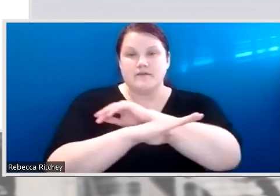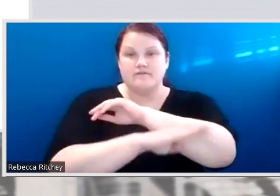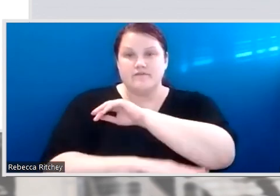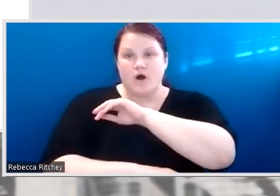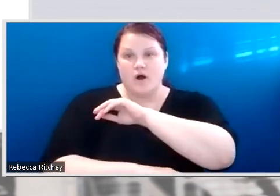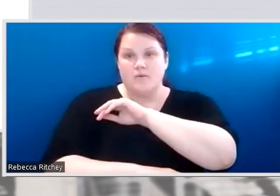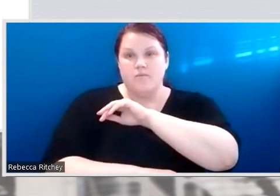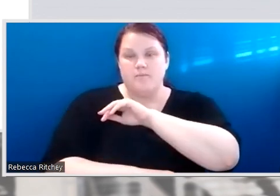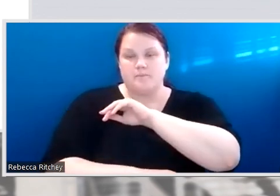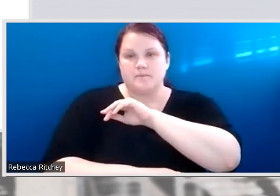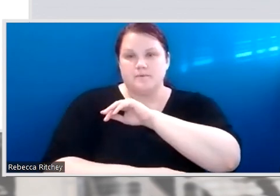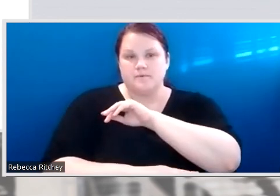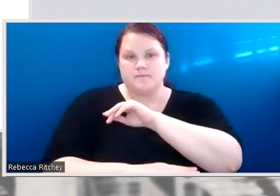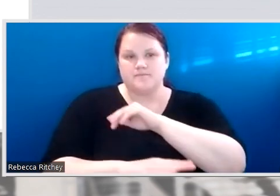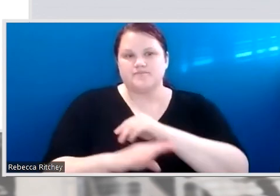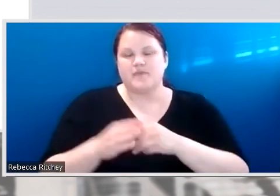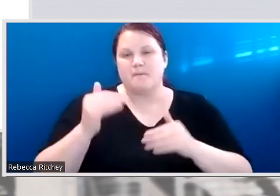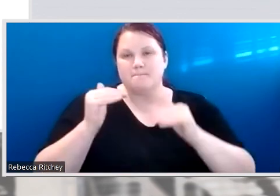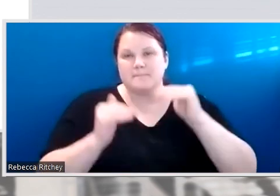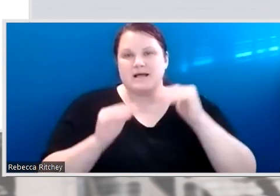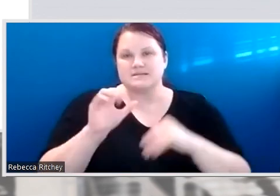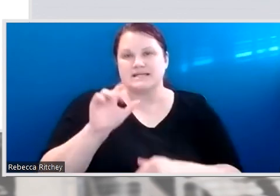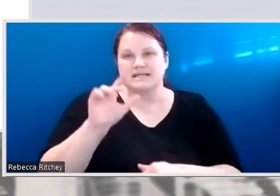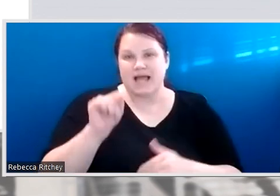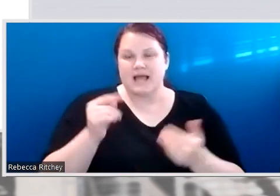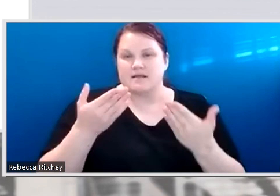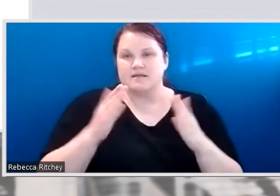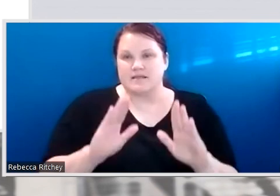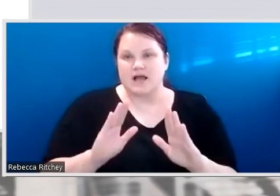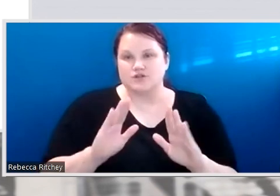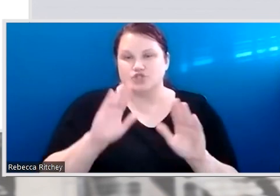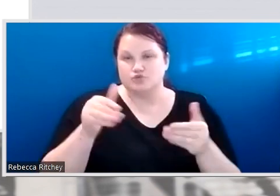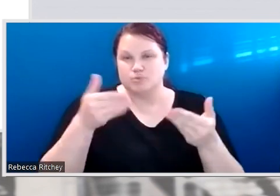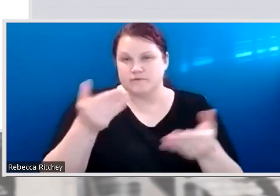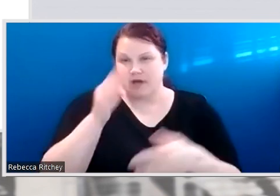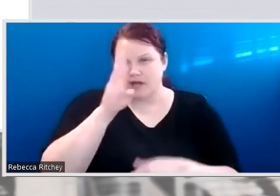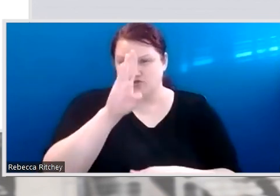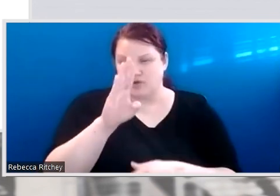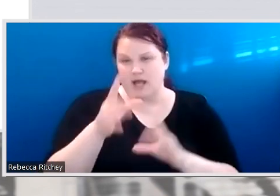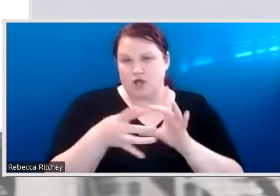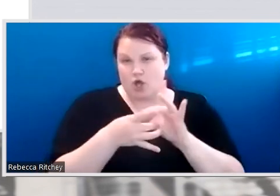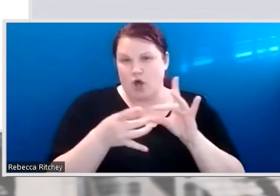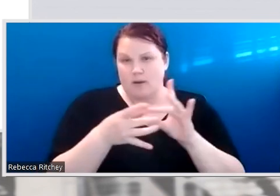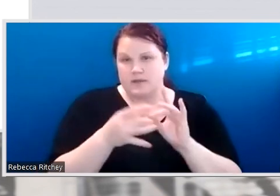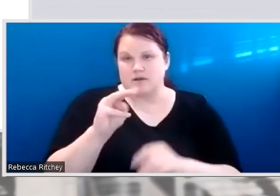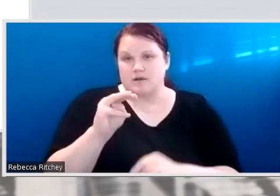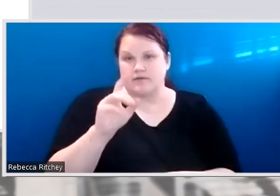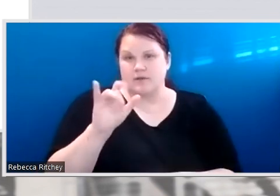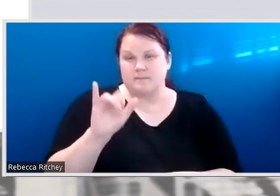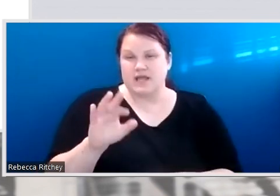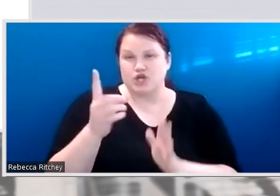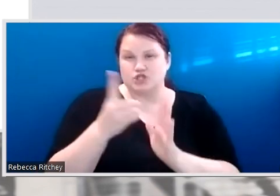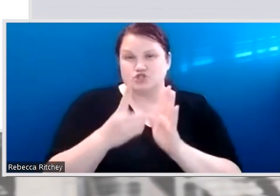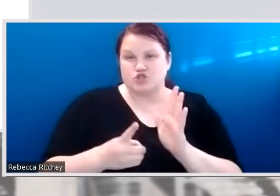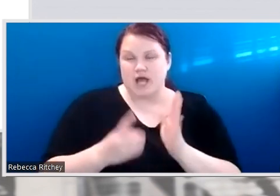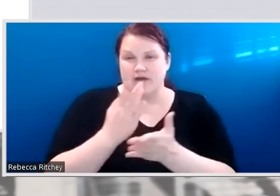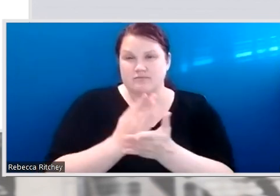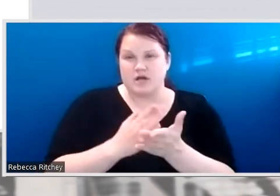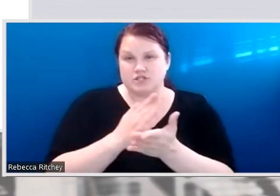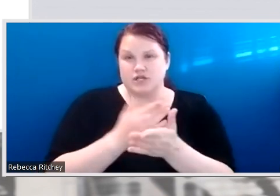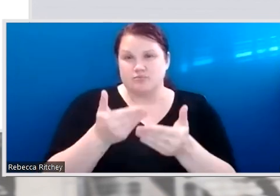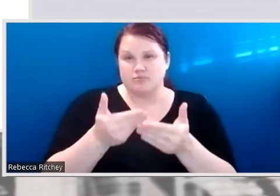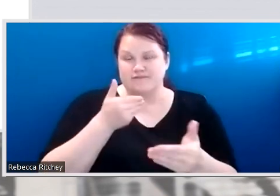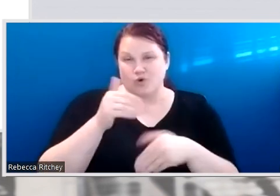back to you with another tool called Balancing Act that's going to allow you to provide direct comment on the mayor's draft budget before the submission of the final